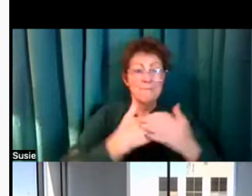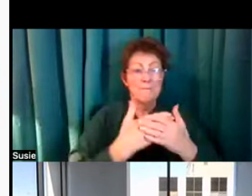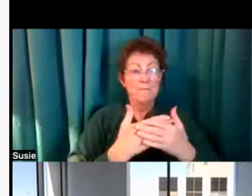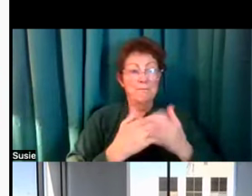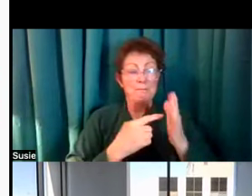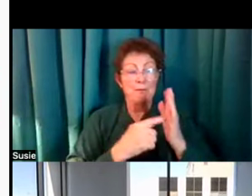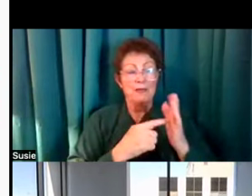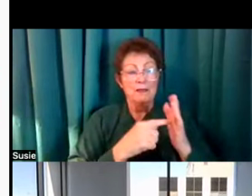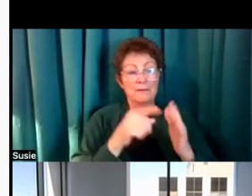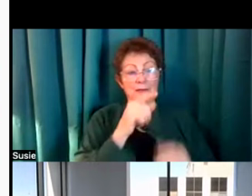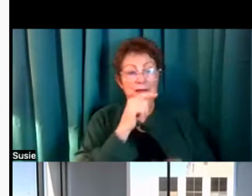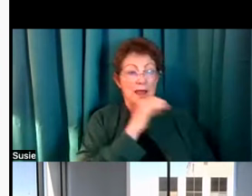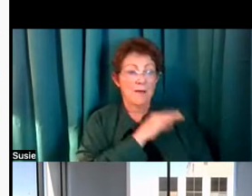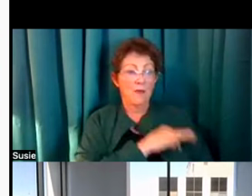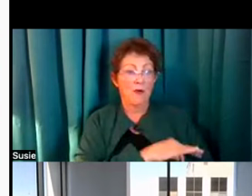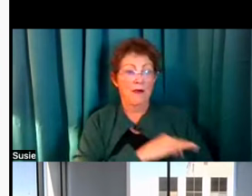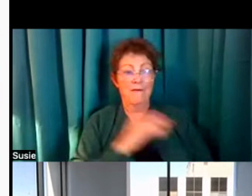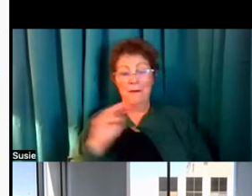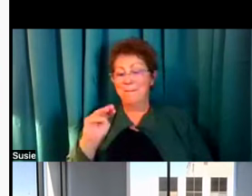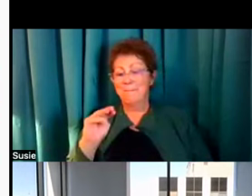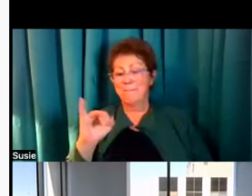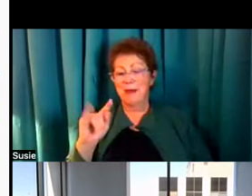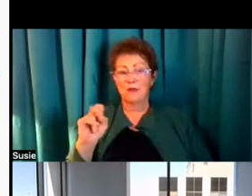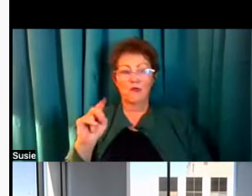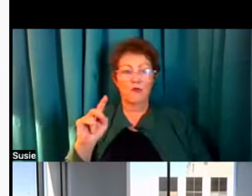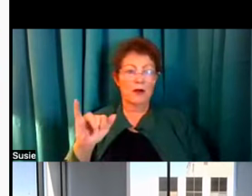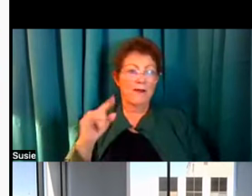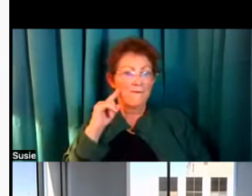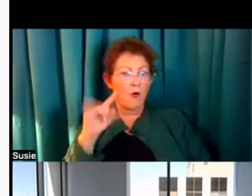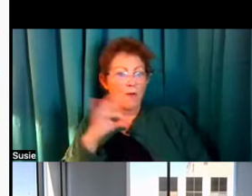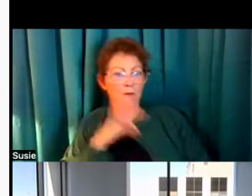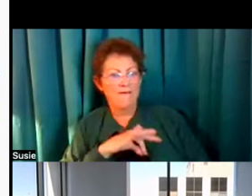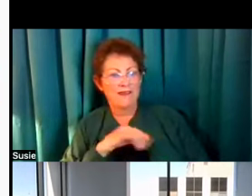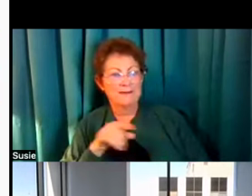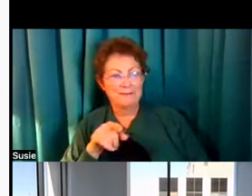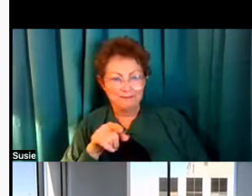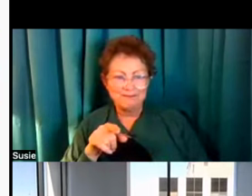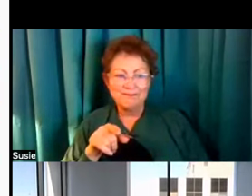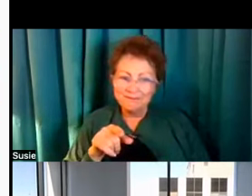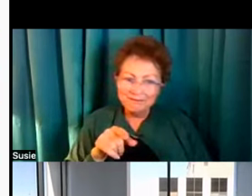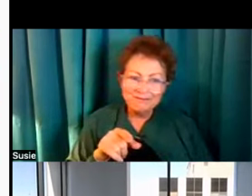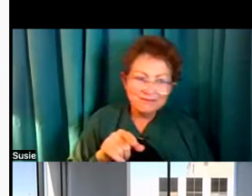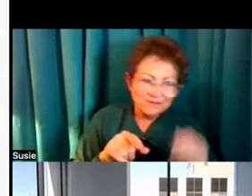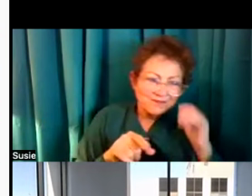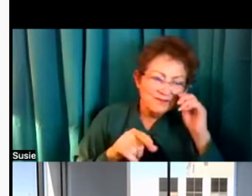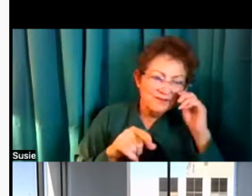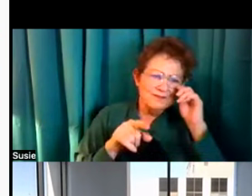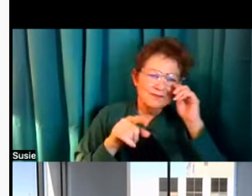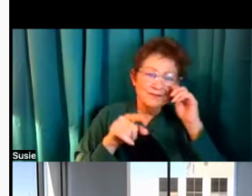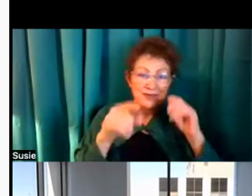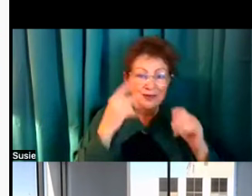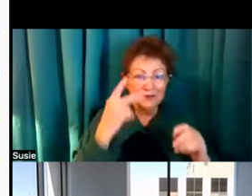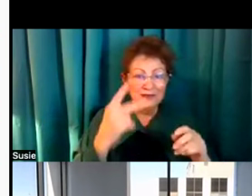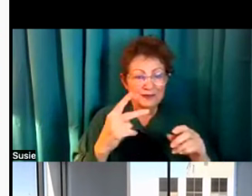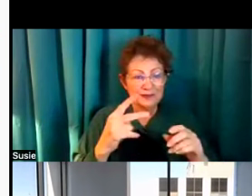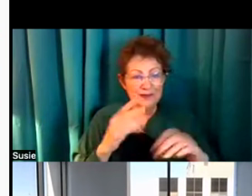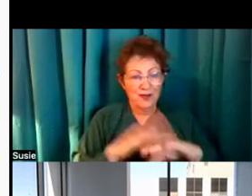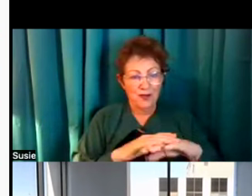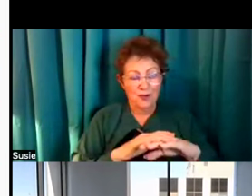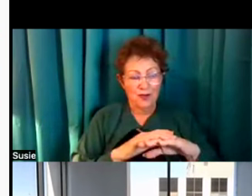nonprofit is a minority investor in the for-profit. So you can see the visual on the right-hand